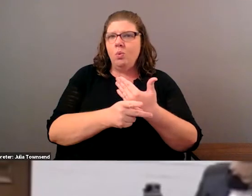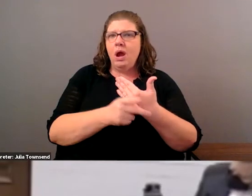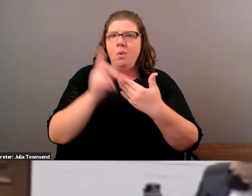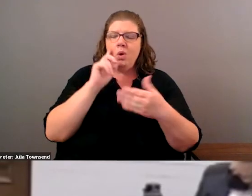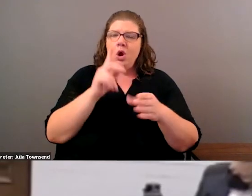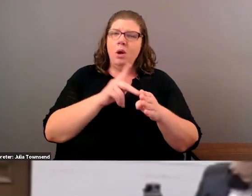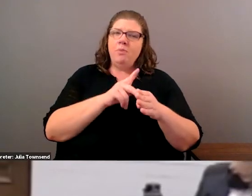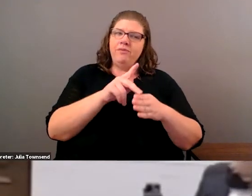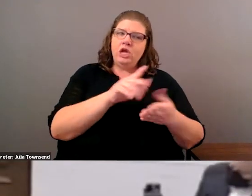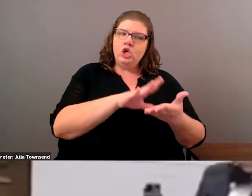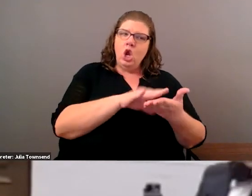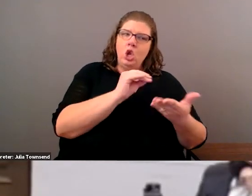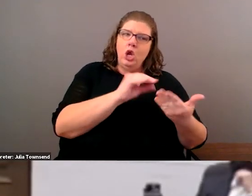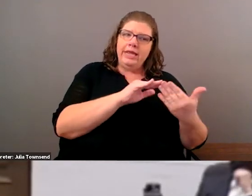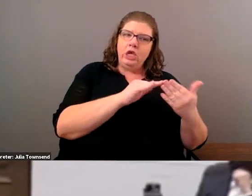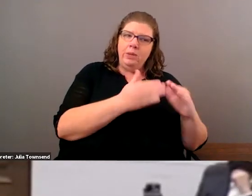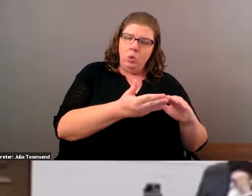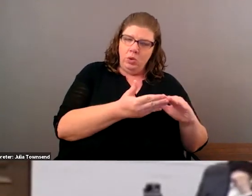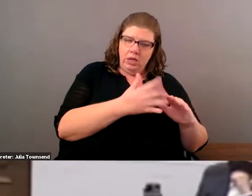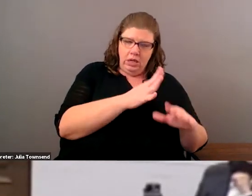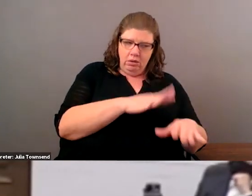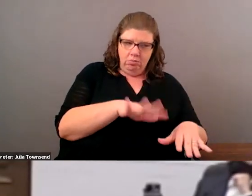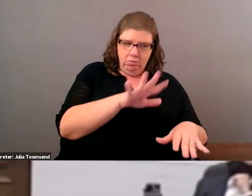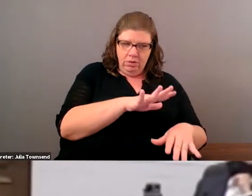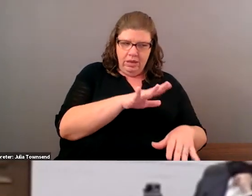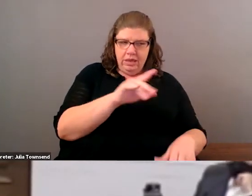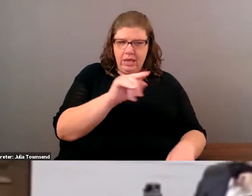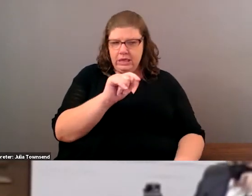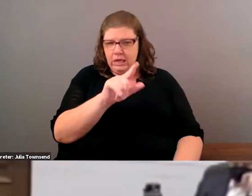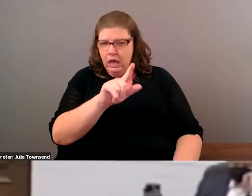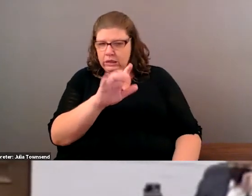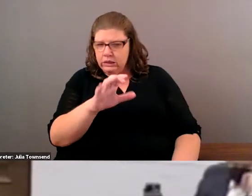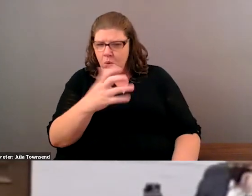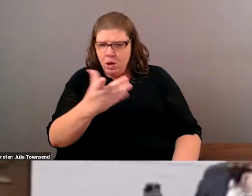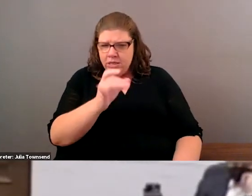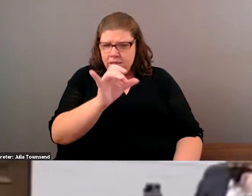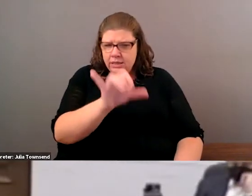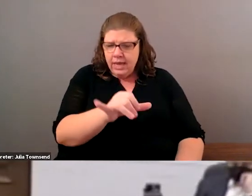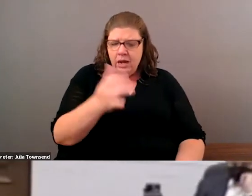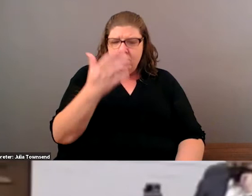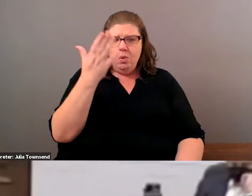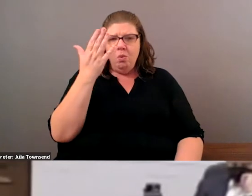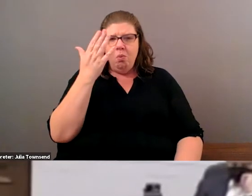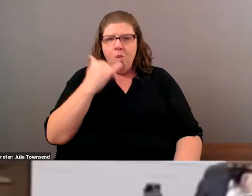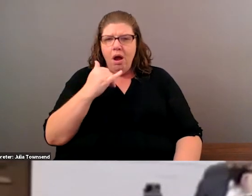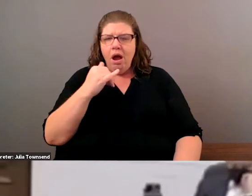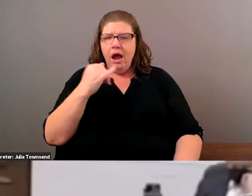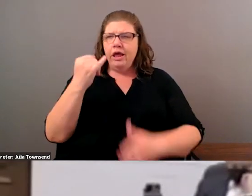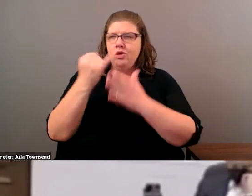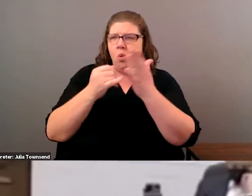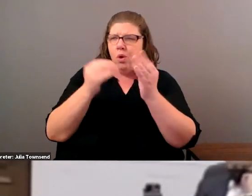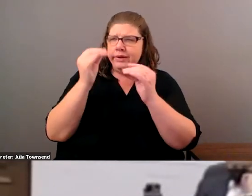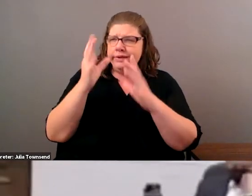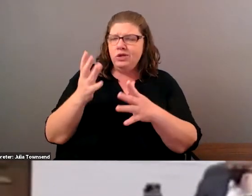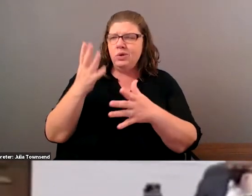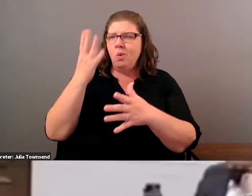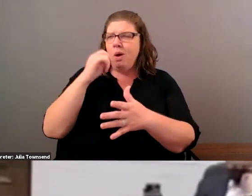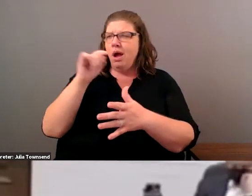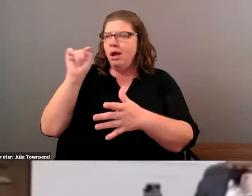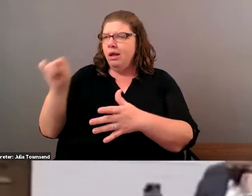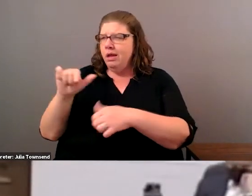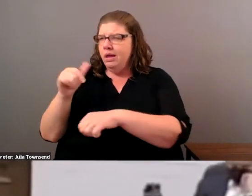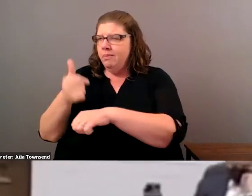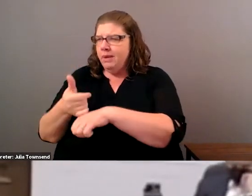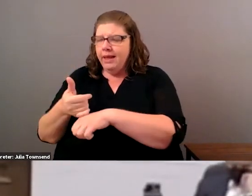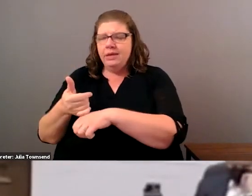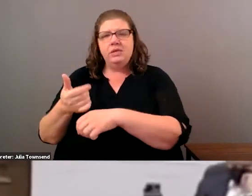learning community? What's this PLC? Why the arts teachers? Why is this in place?